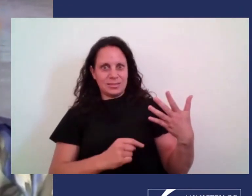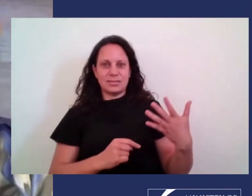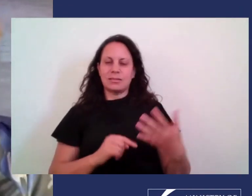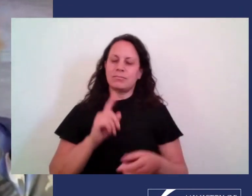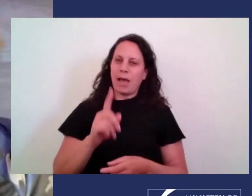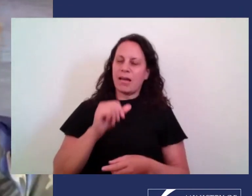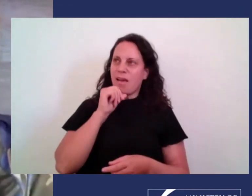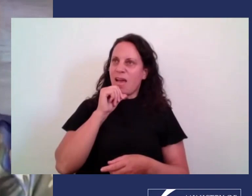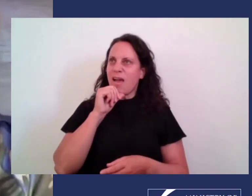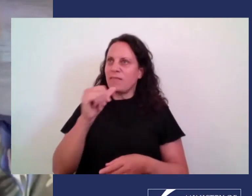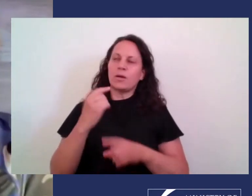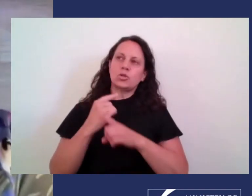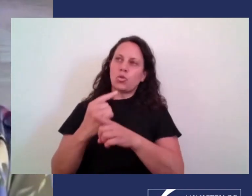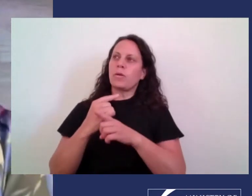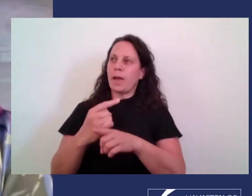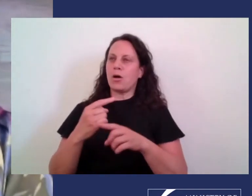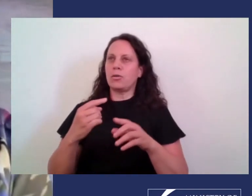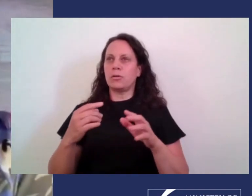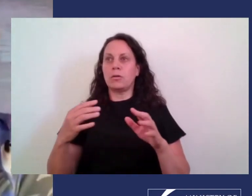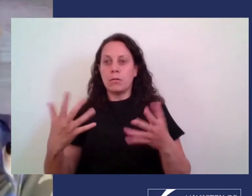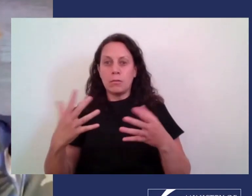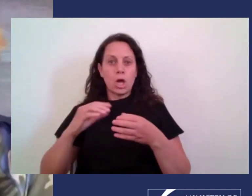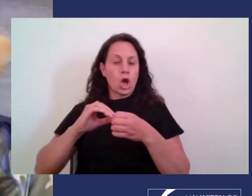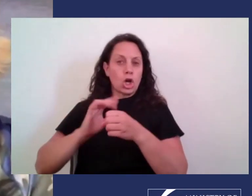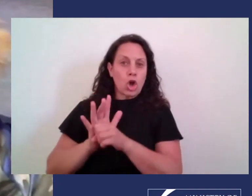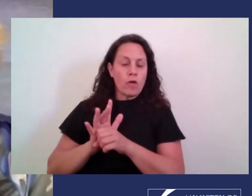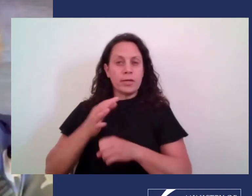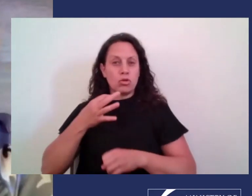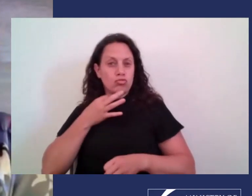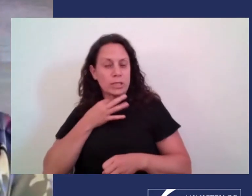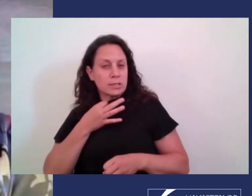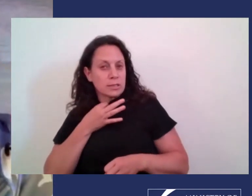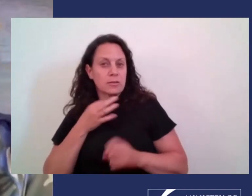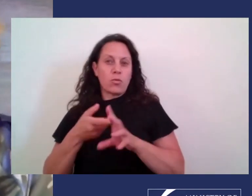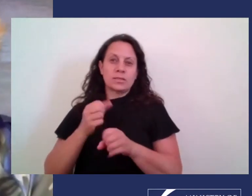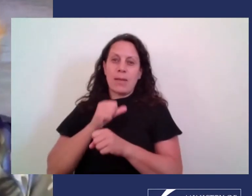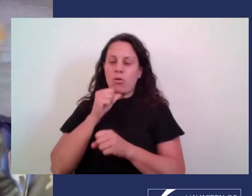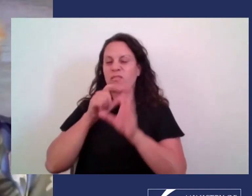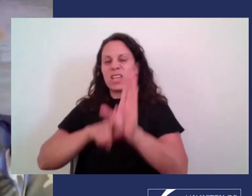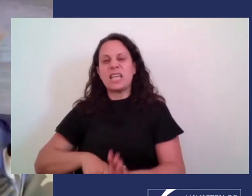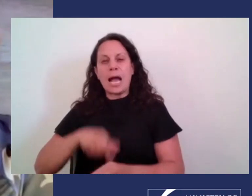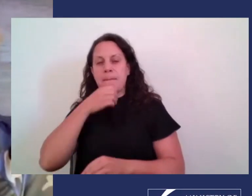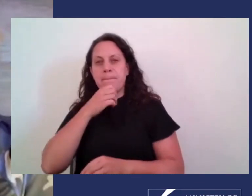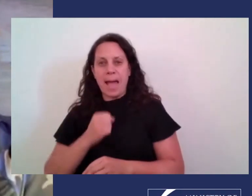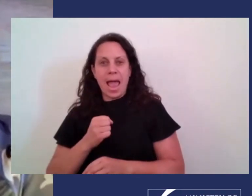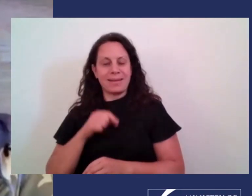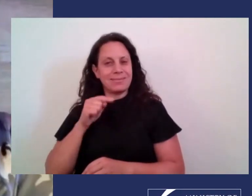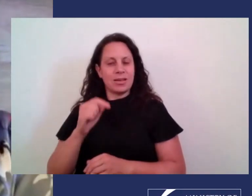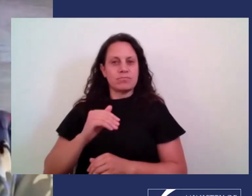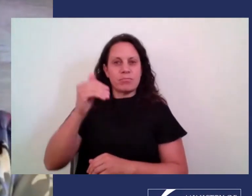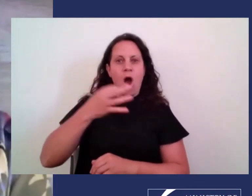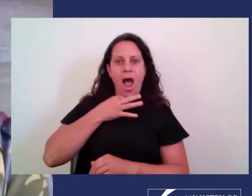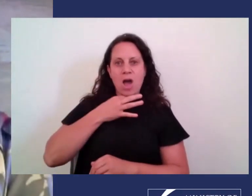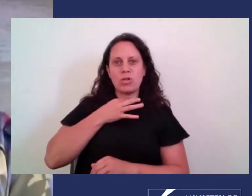hearing about, well, actually from COVID, your risk, especially if you're a young man, your risk is much higher, perhaps